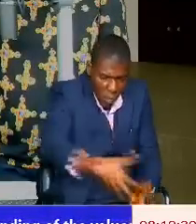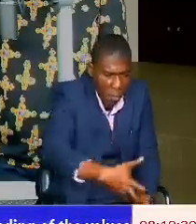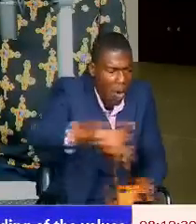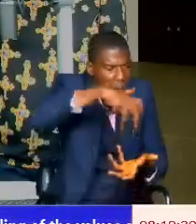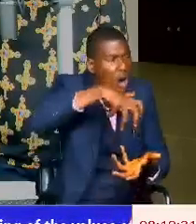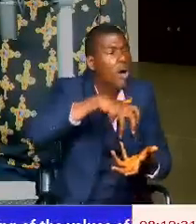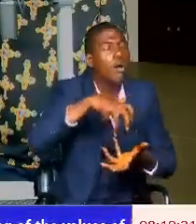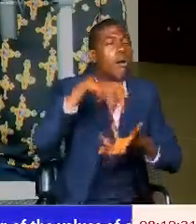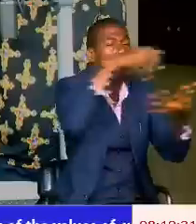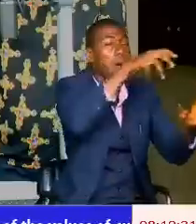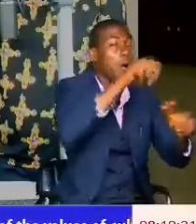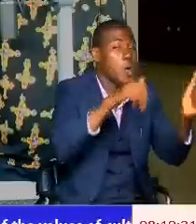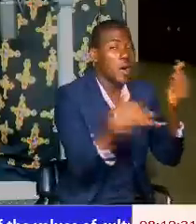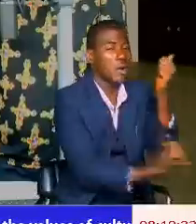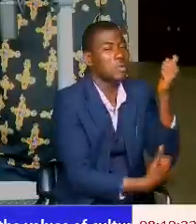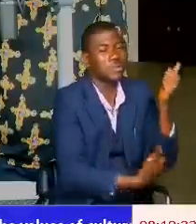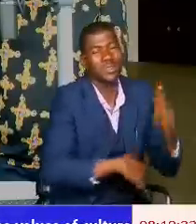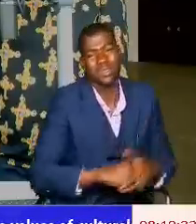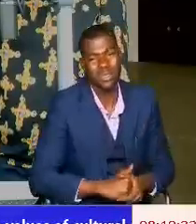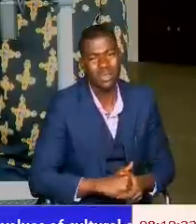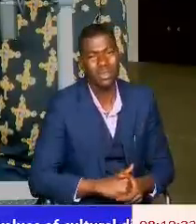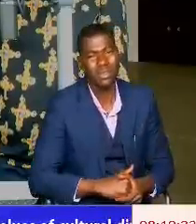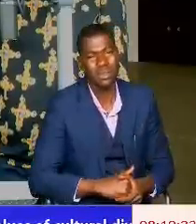Lebanese companies,